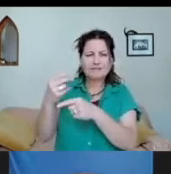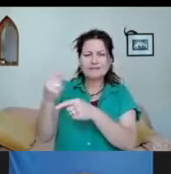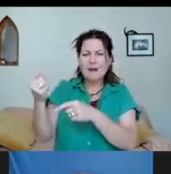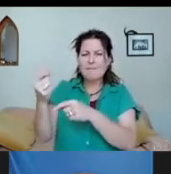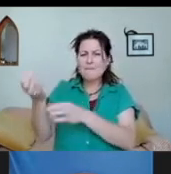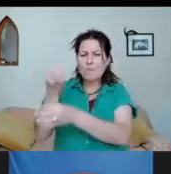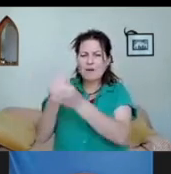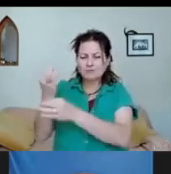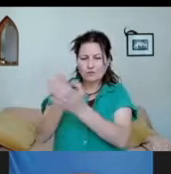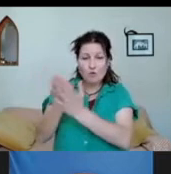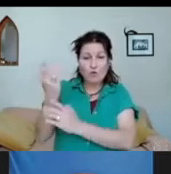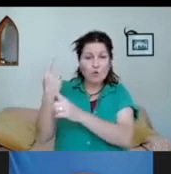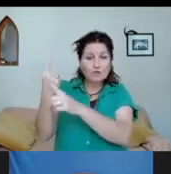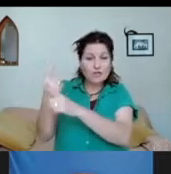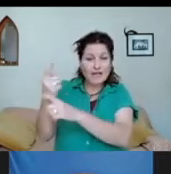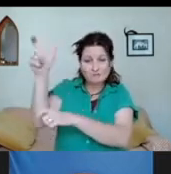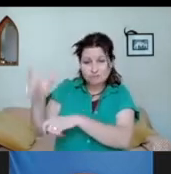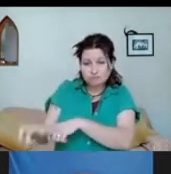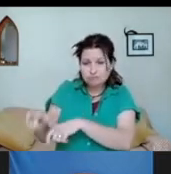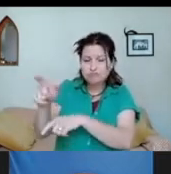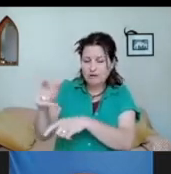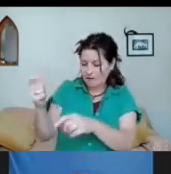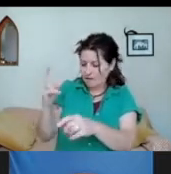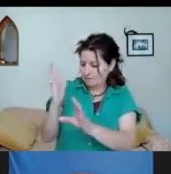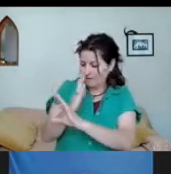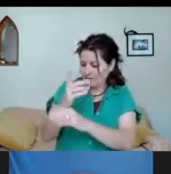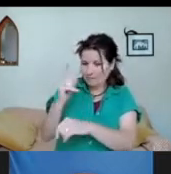Feel free if we missed something.